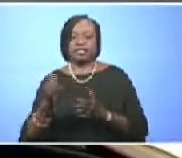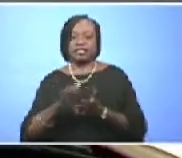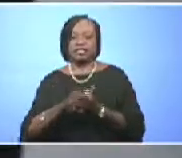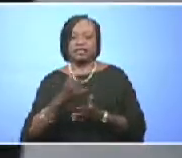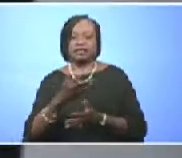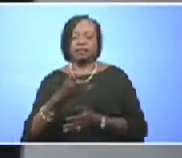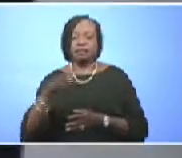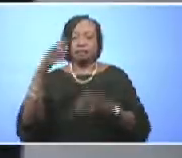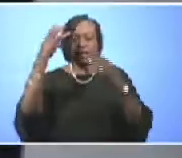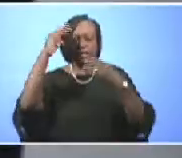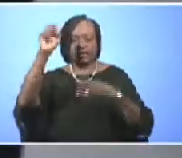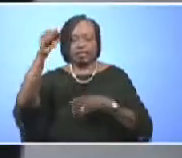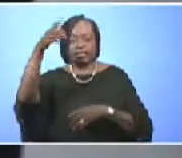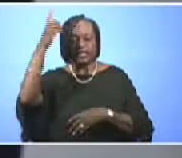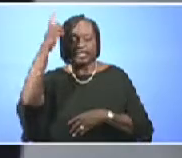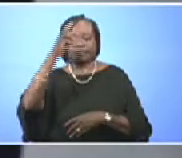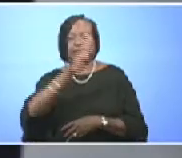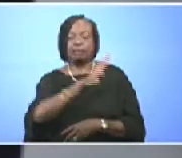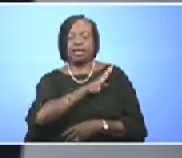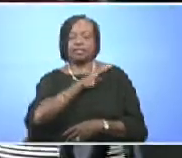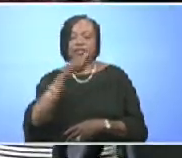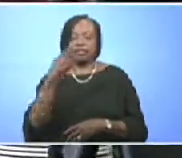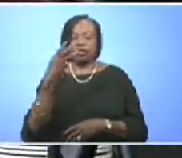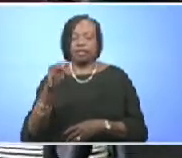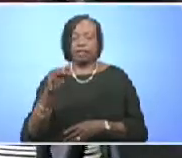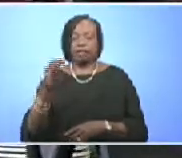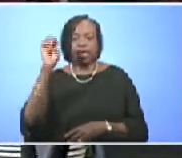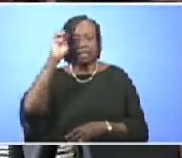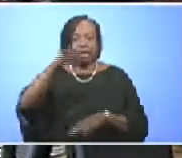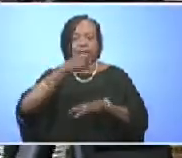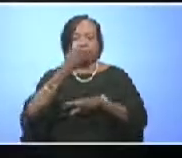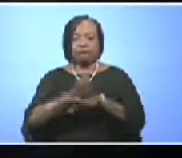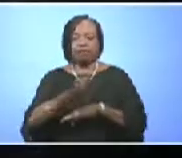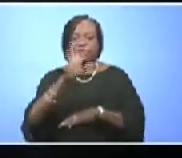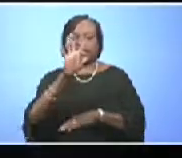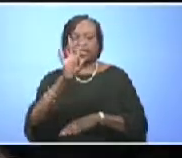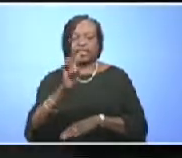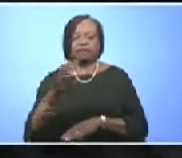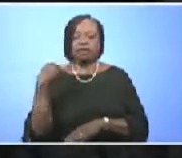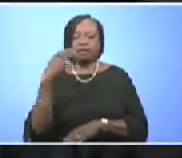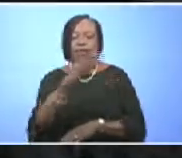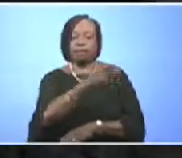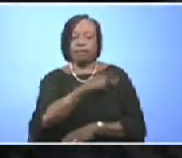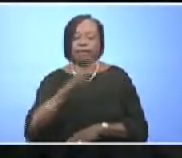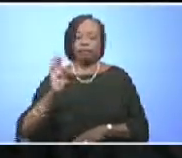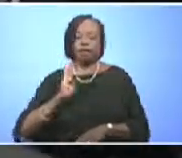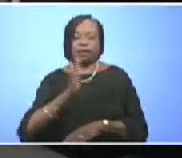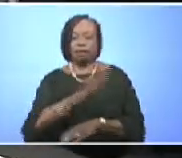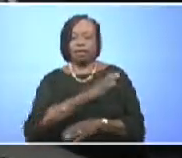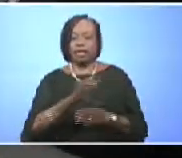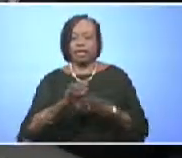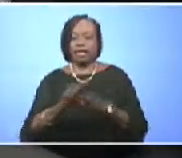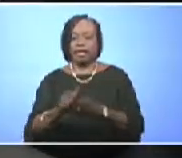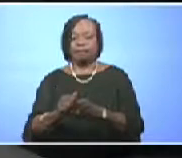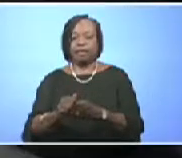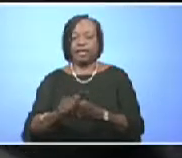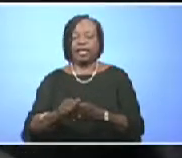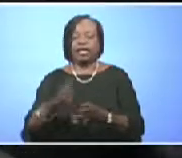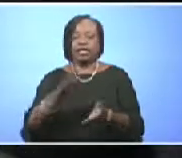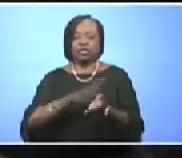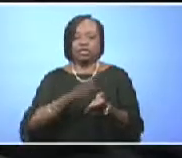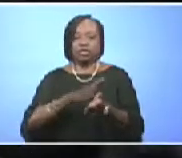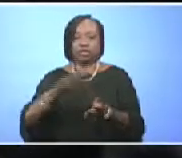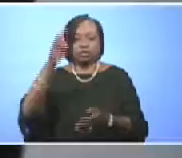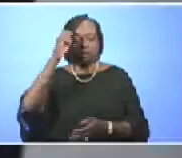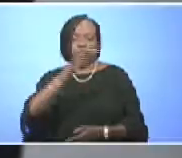Public Works, the Honorable Desmond Bannister. The appointment of the seven-member board led by Chair Dr. Donovan Moxie and Deputy Chair